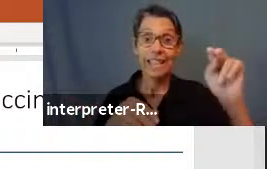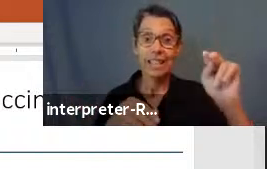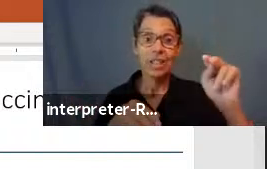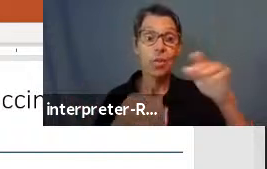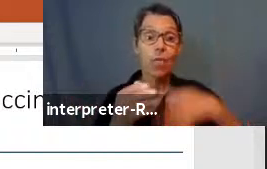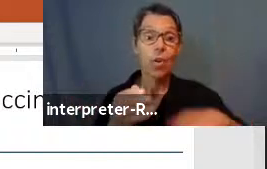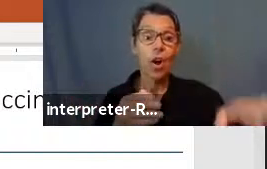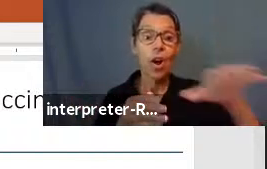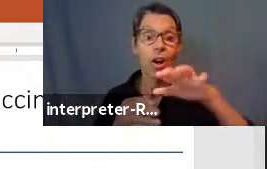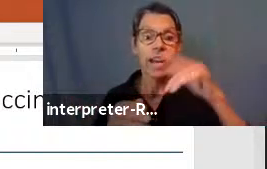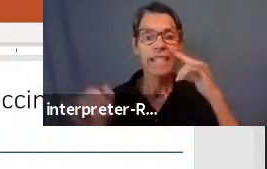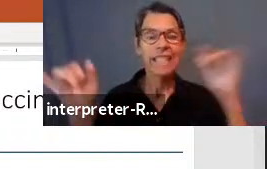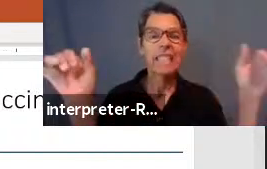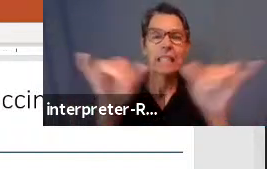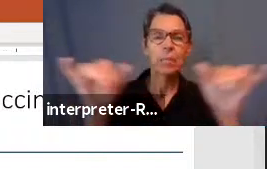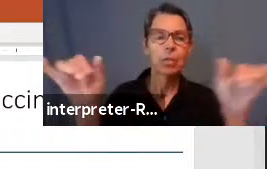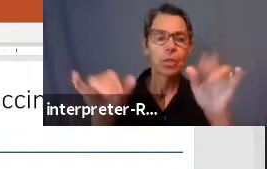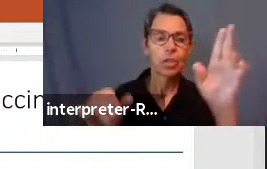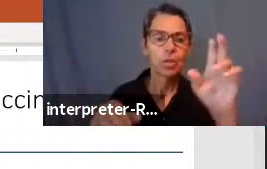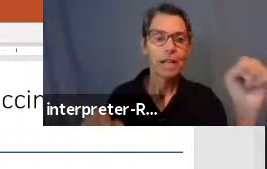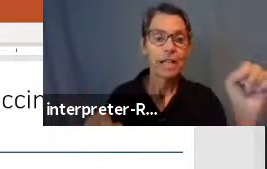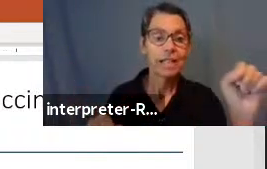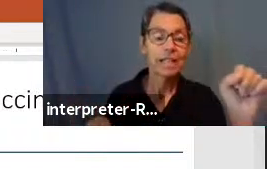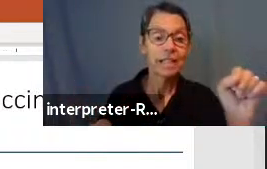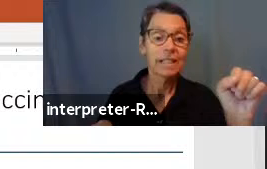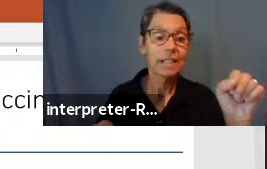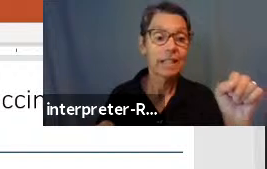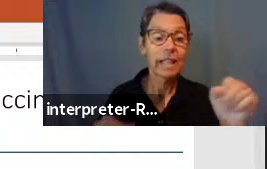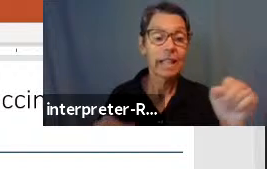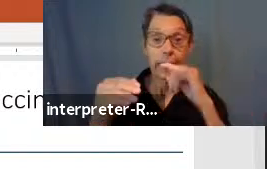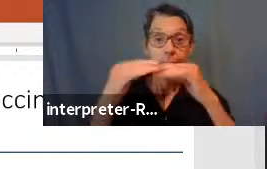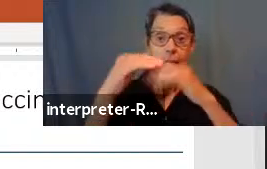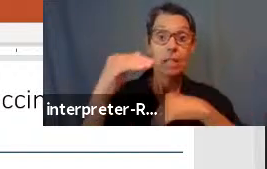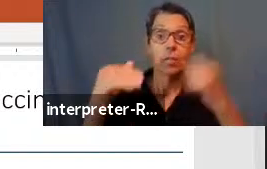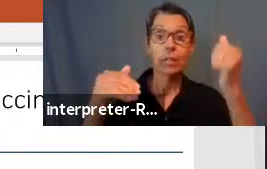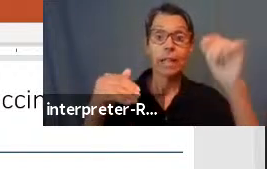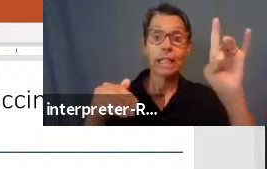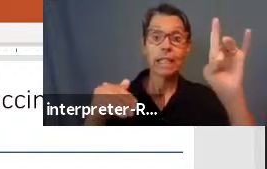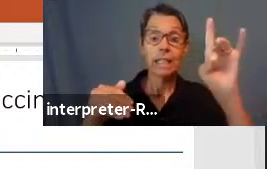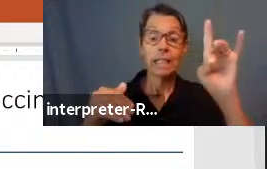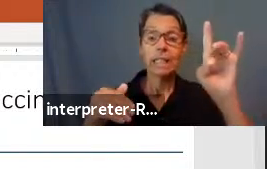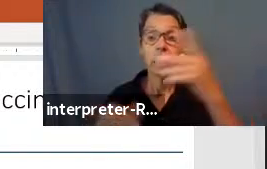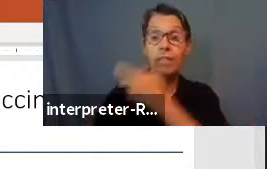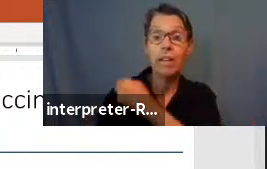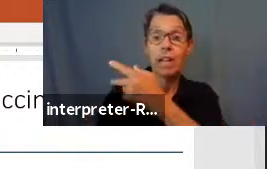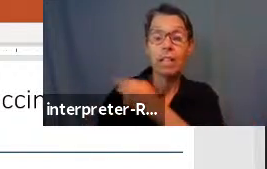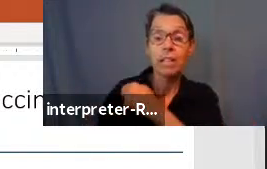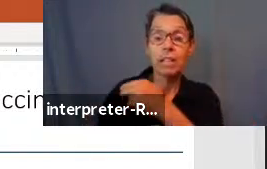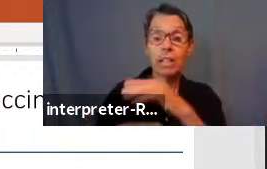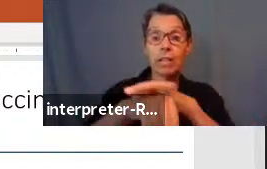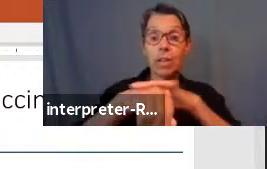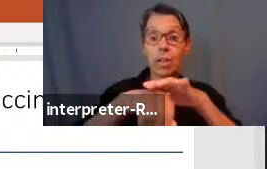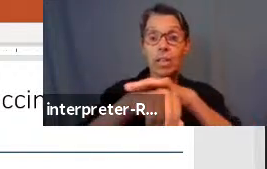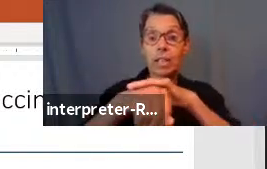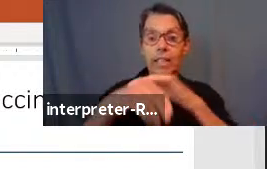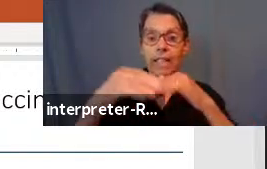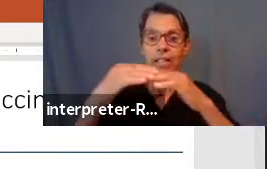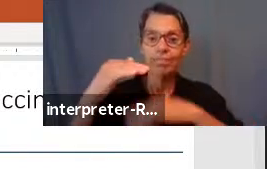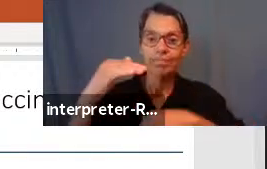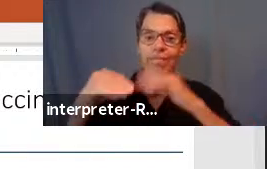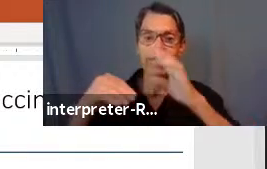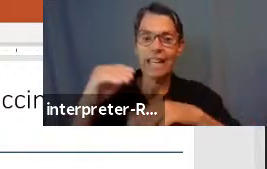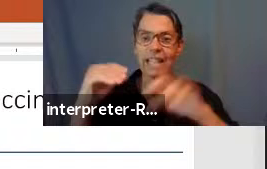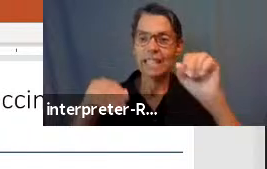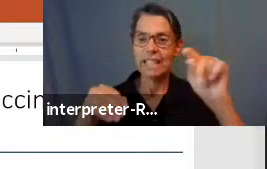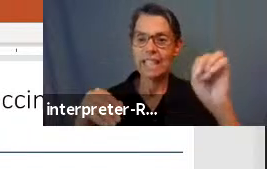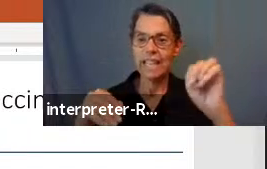States. In kids under 18, the vaccination rate of American Indians in Kansas is a bit lower than in the state, and also a